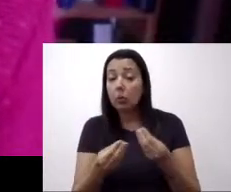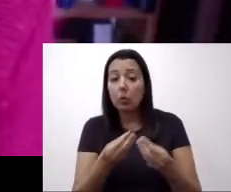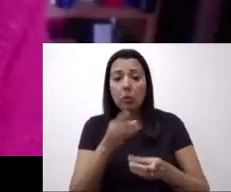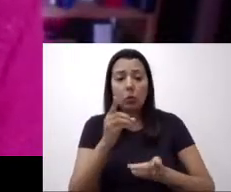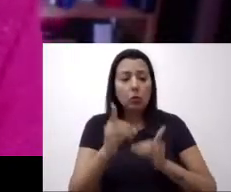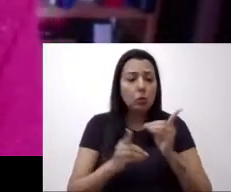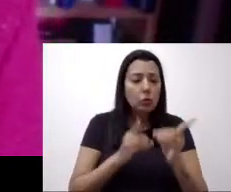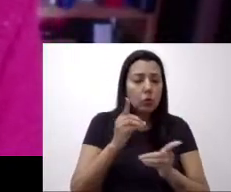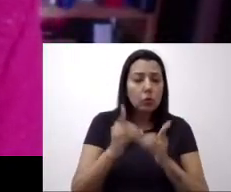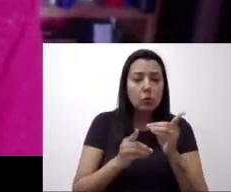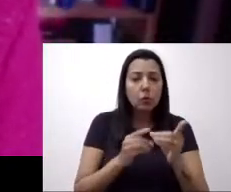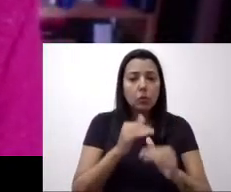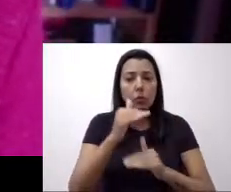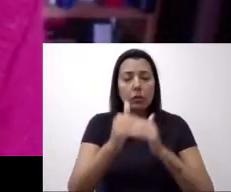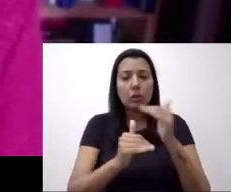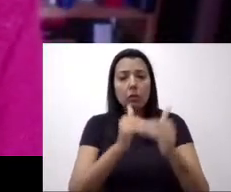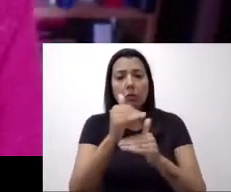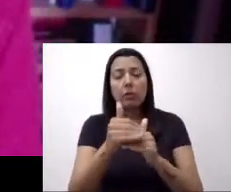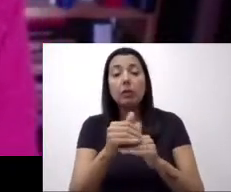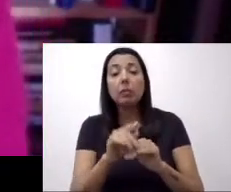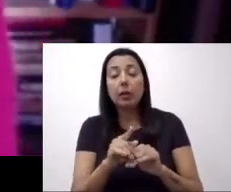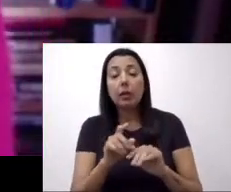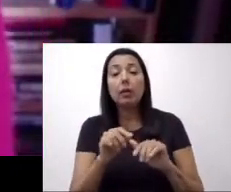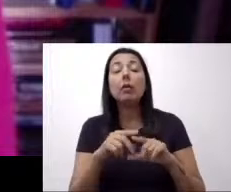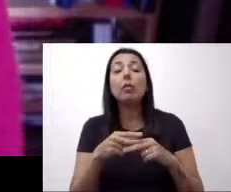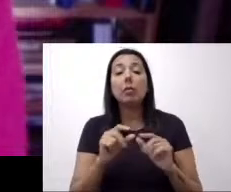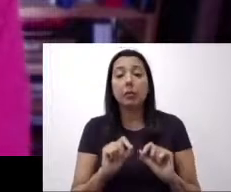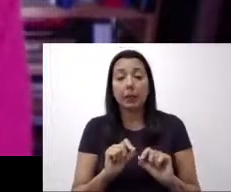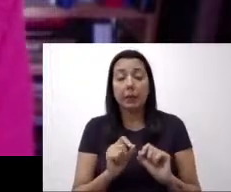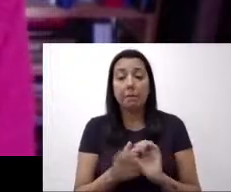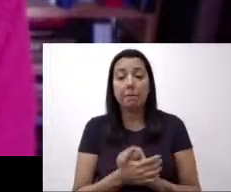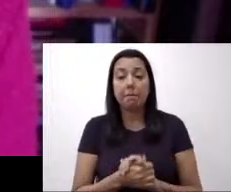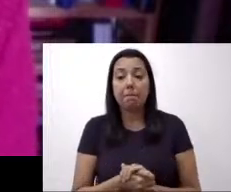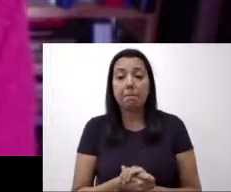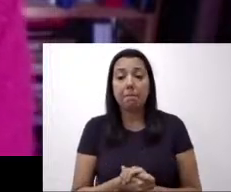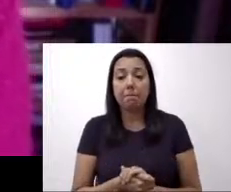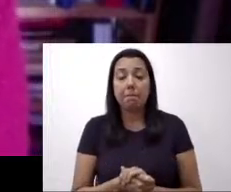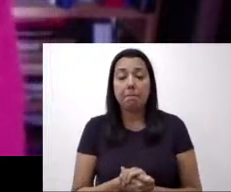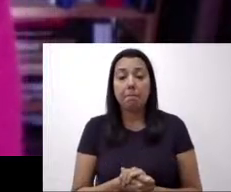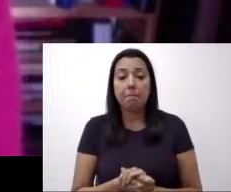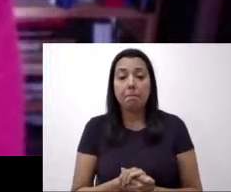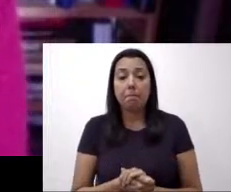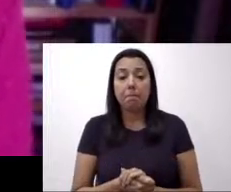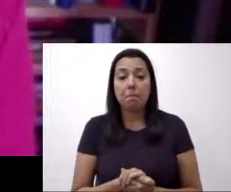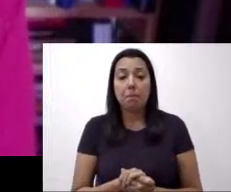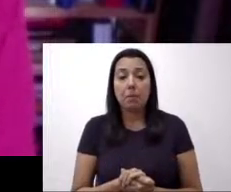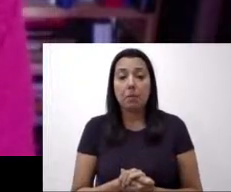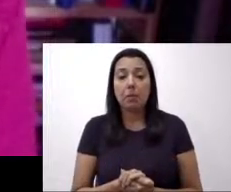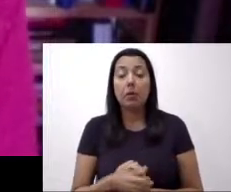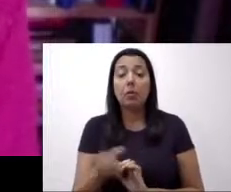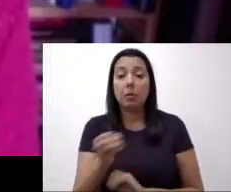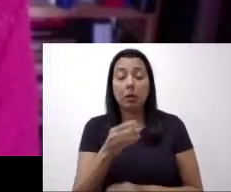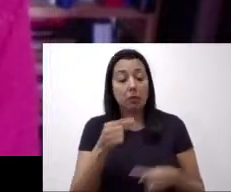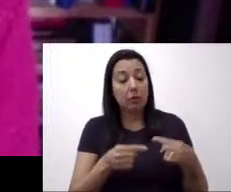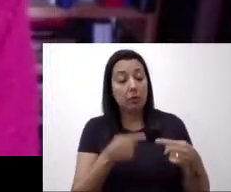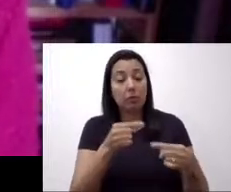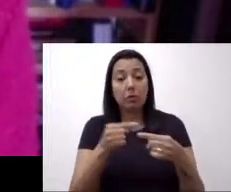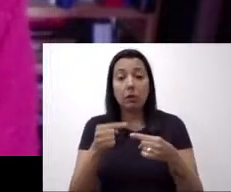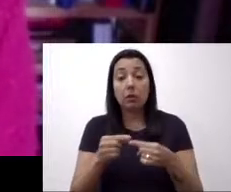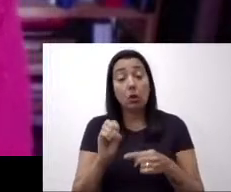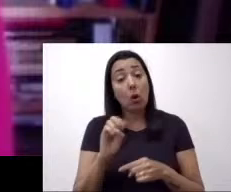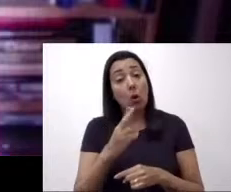to justify a new public policy or new policy measures.